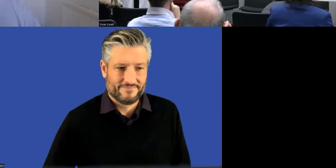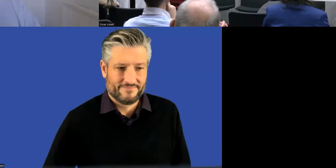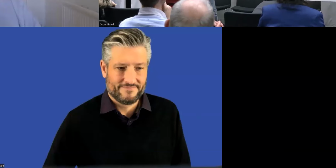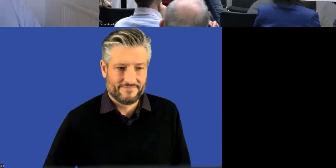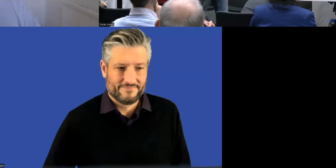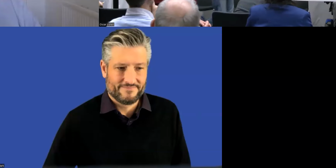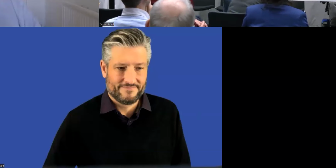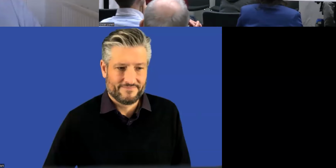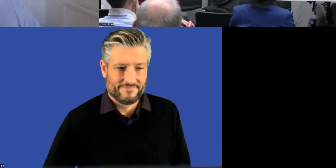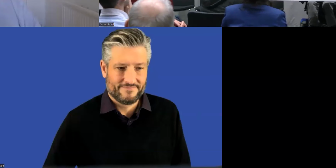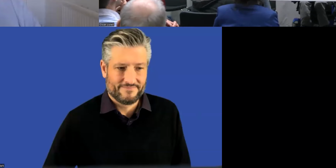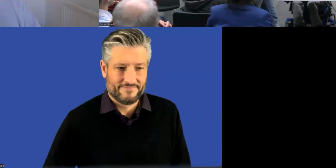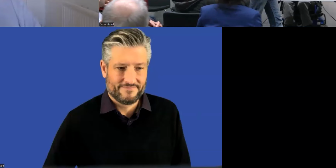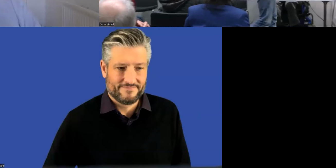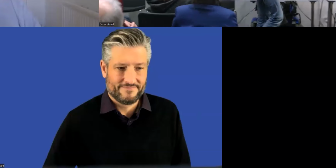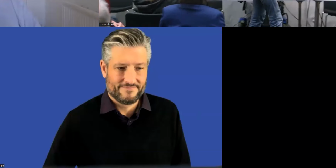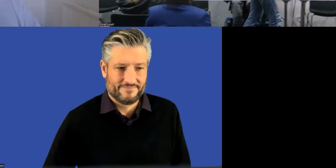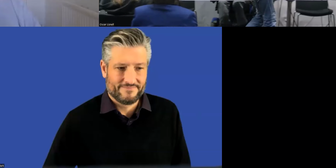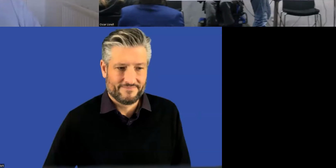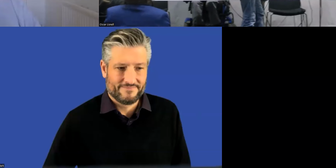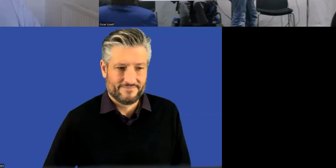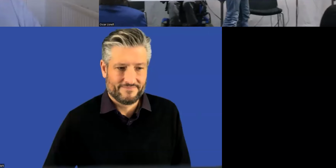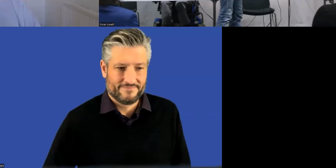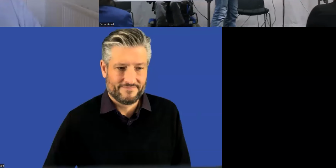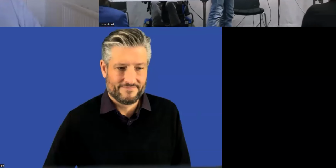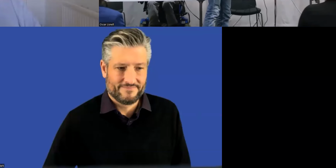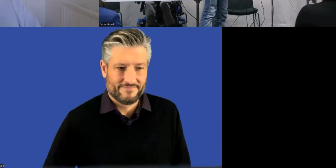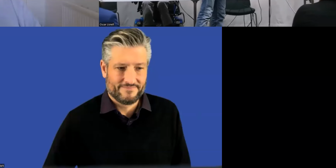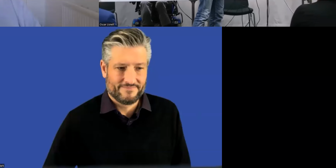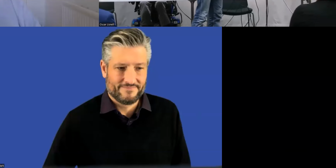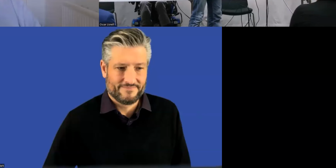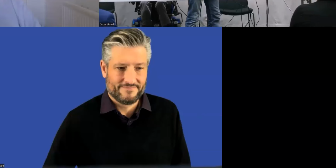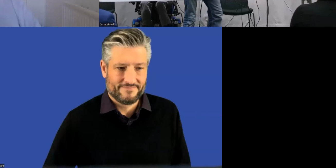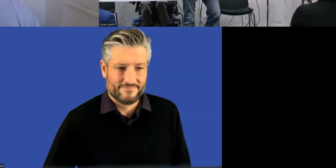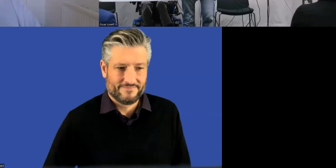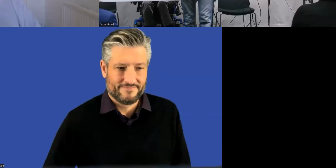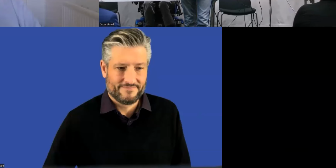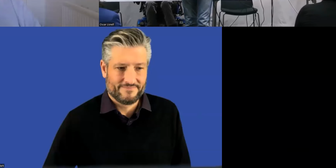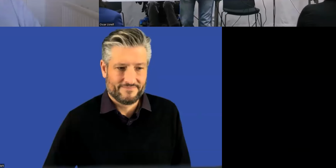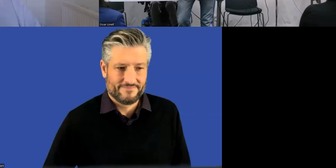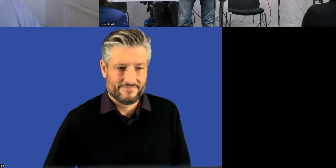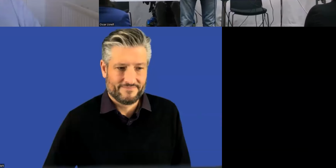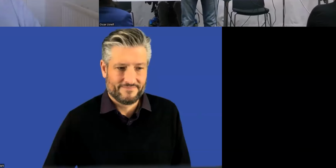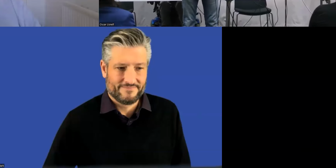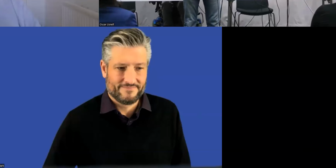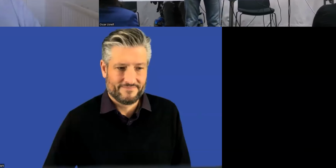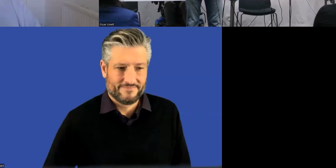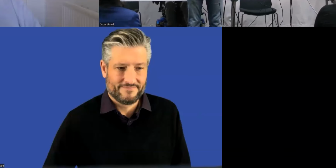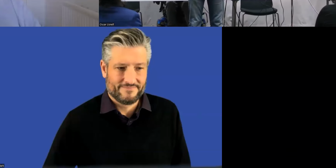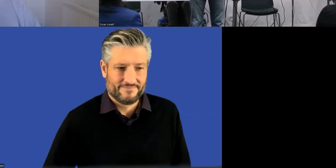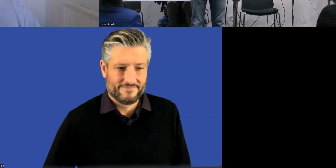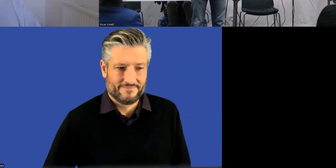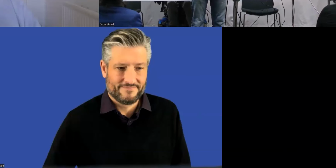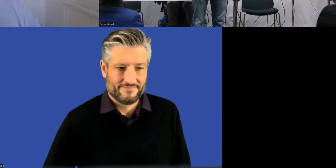Nigel was using a word which was curiosity, and curiosity is, for me,